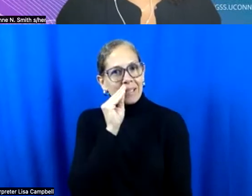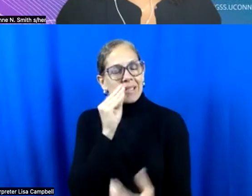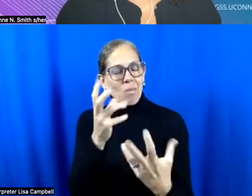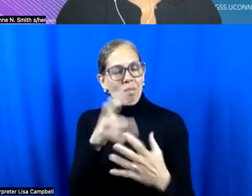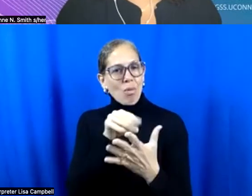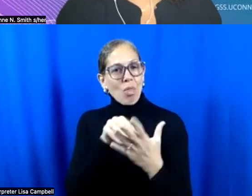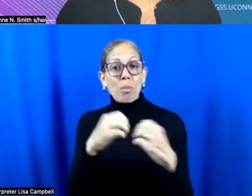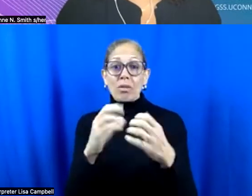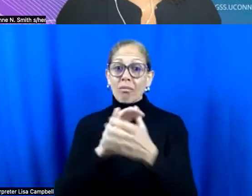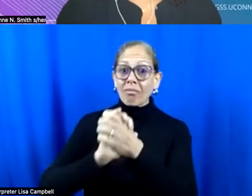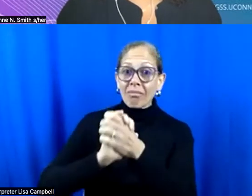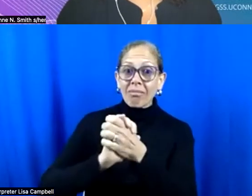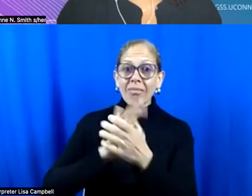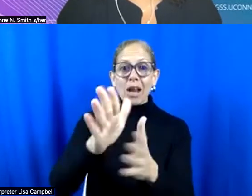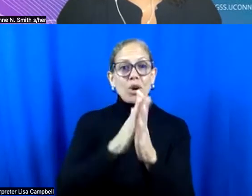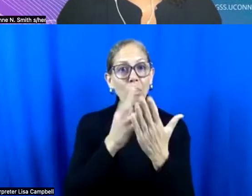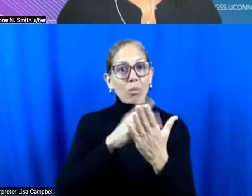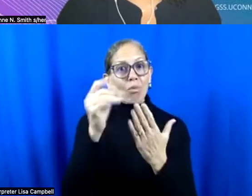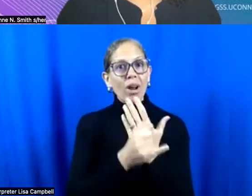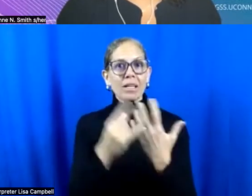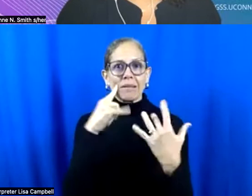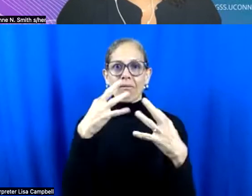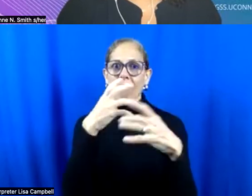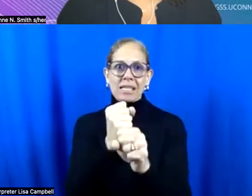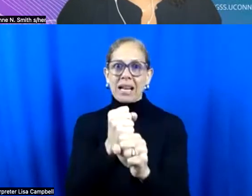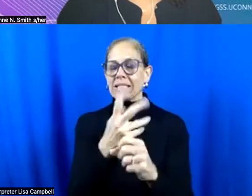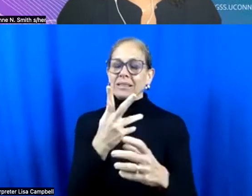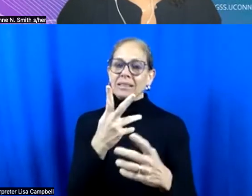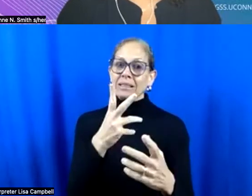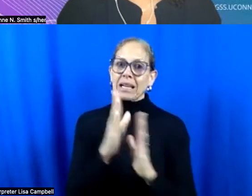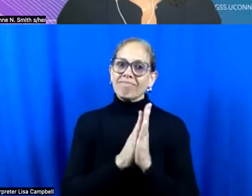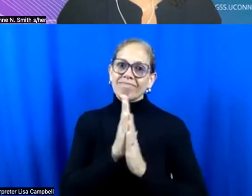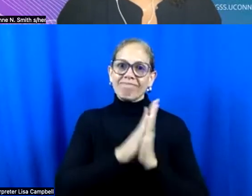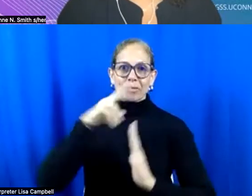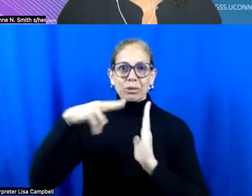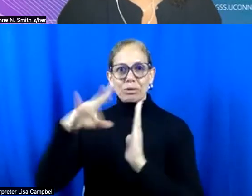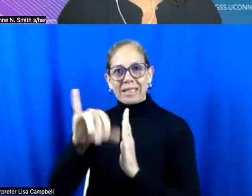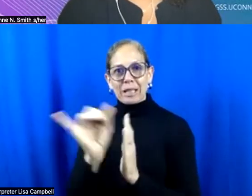yeah, congratulations. And your book project sounds really fascinating, and I look forward to reading that too.